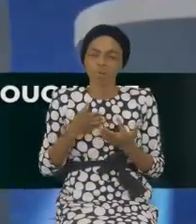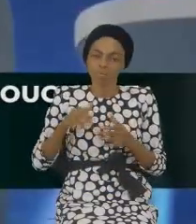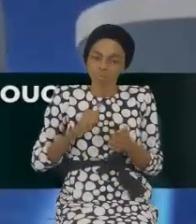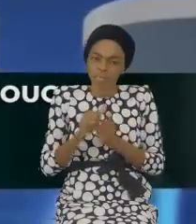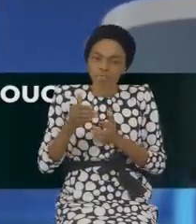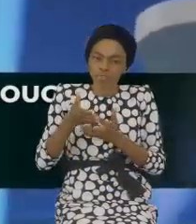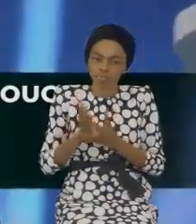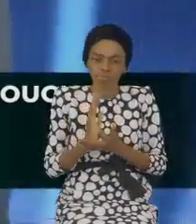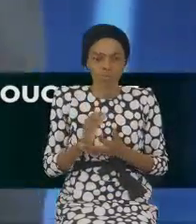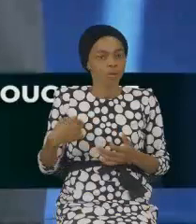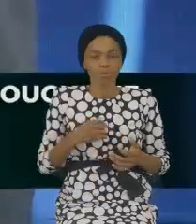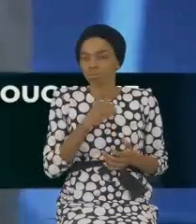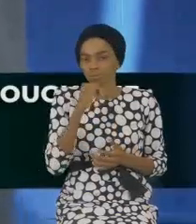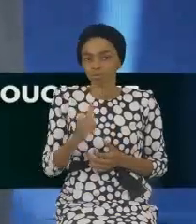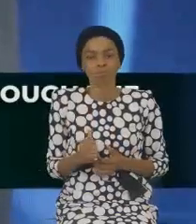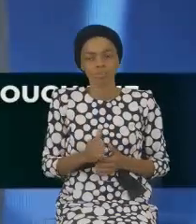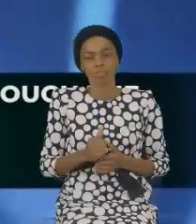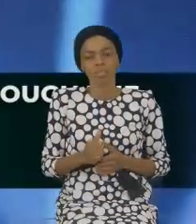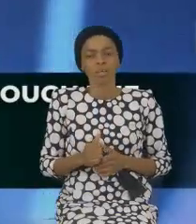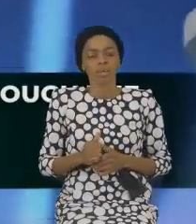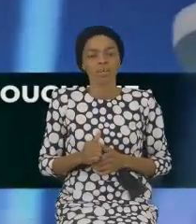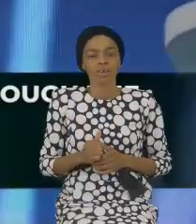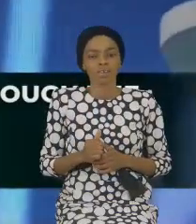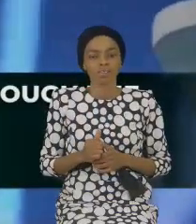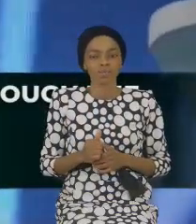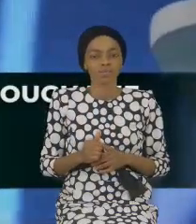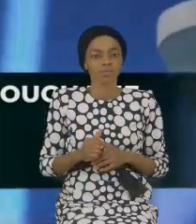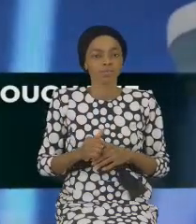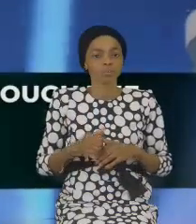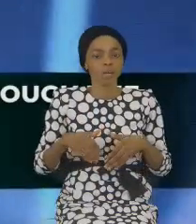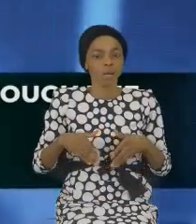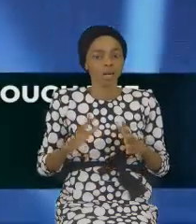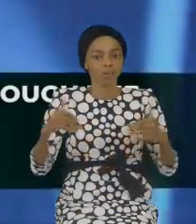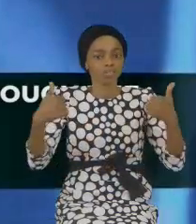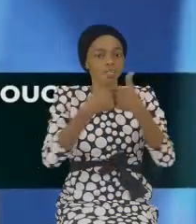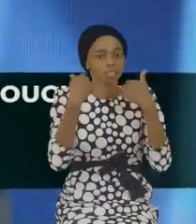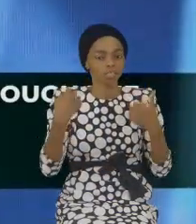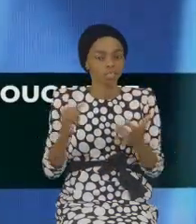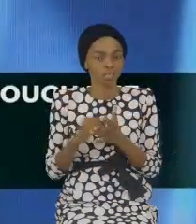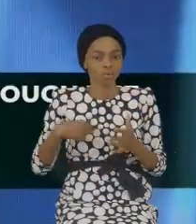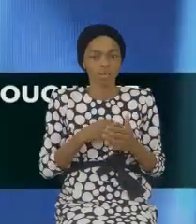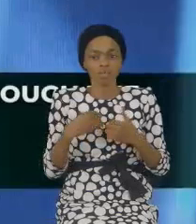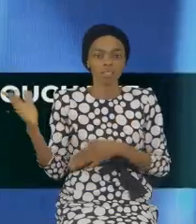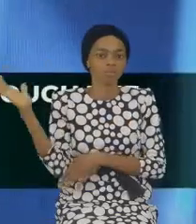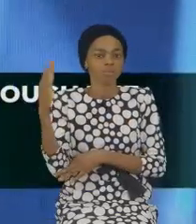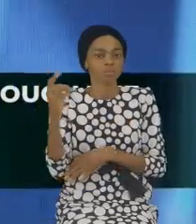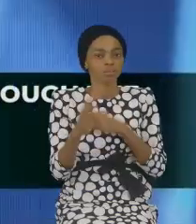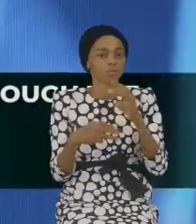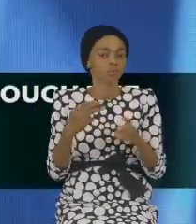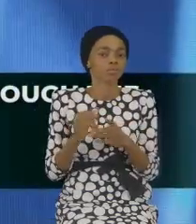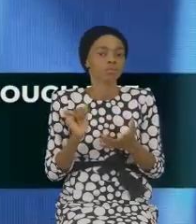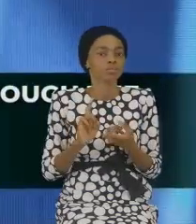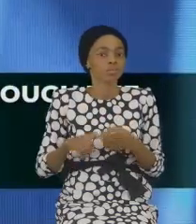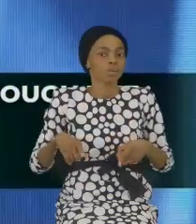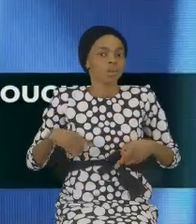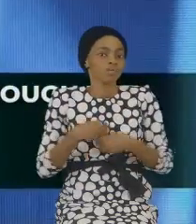through. We shouldn't make whatever challenges we have in this wilderness of a world to make us sit down and